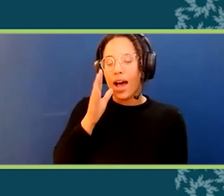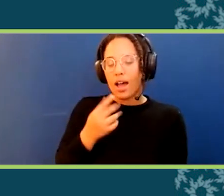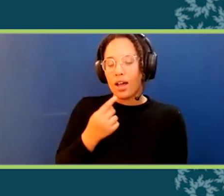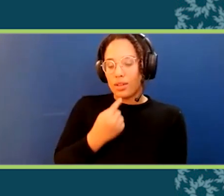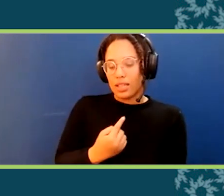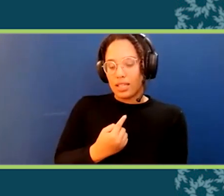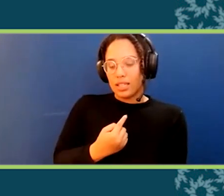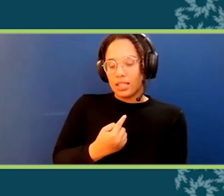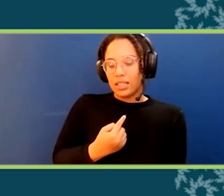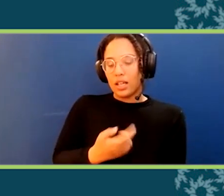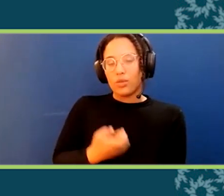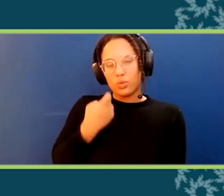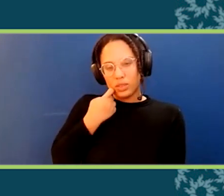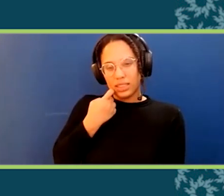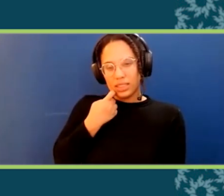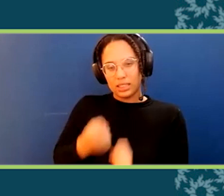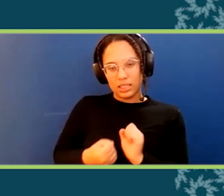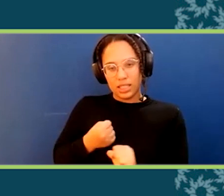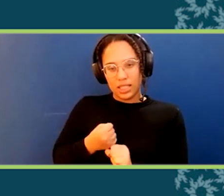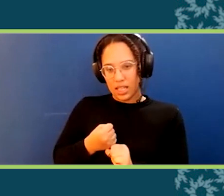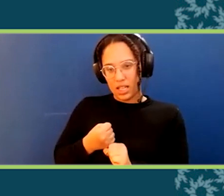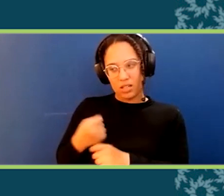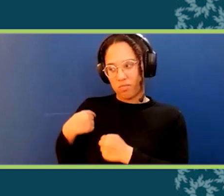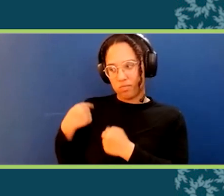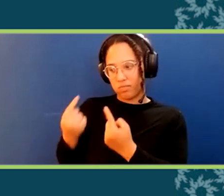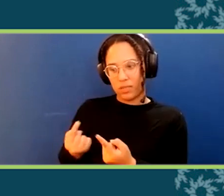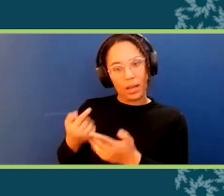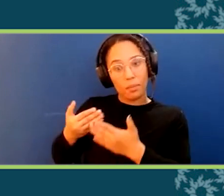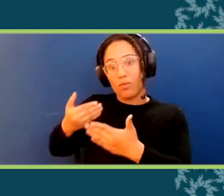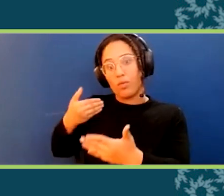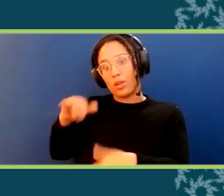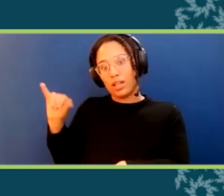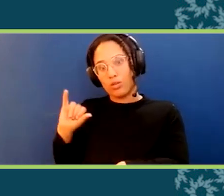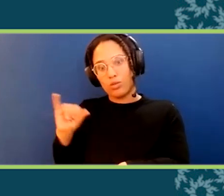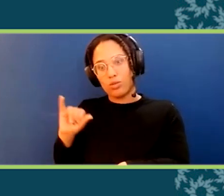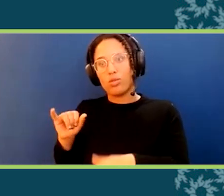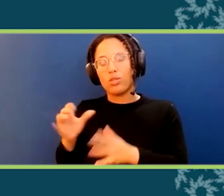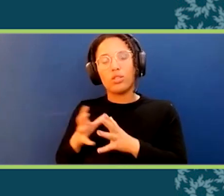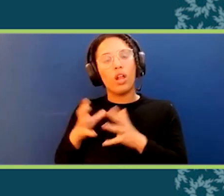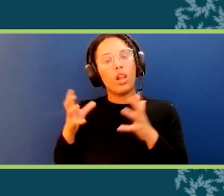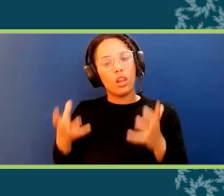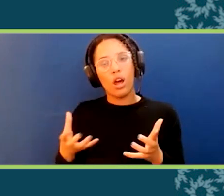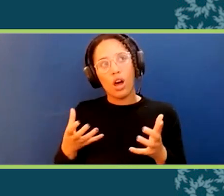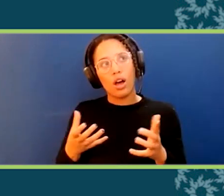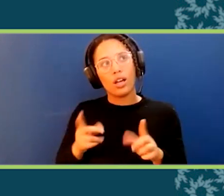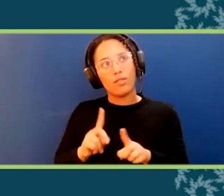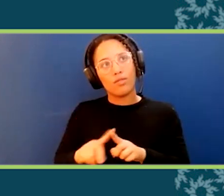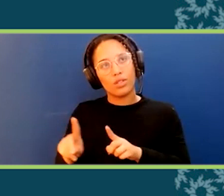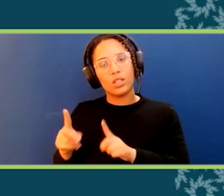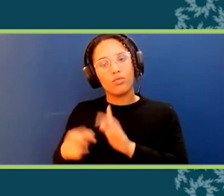in recent years, and even before that, there have been a lot of different roles that have been